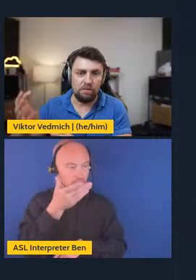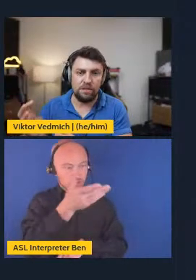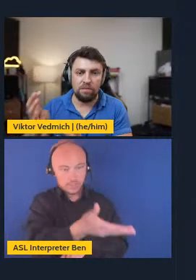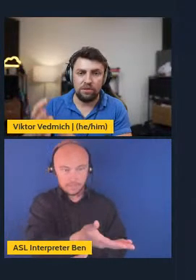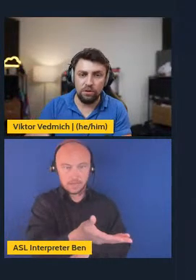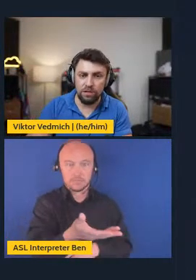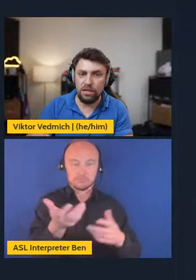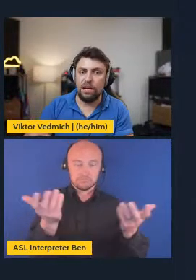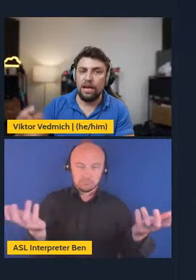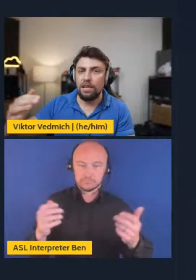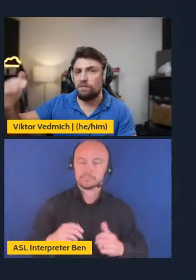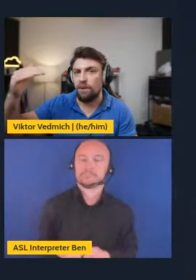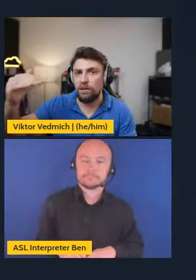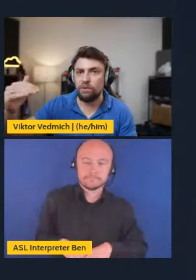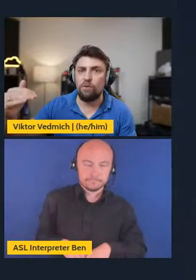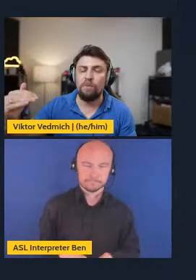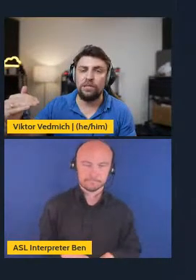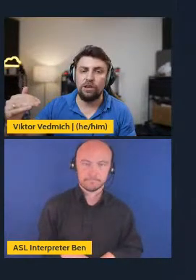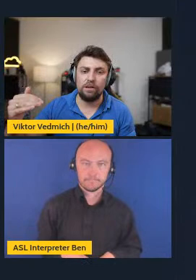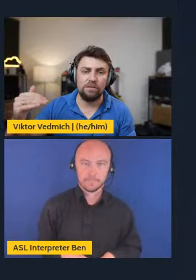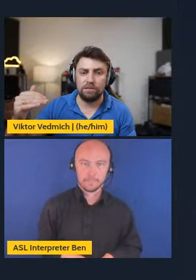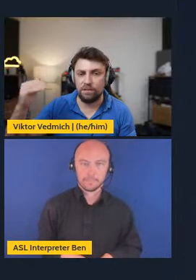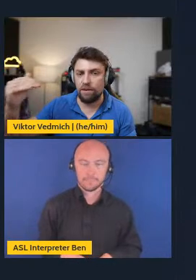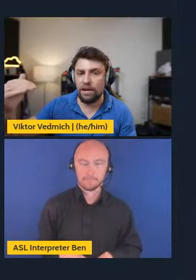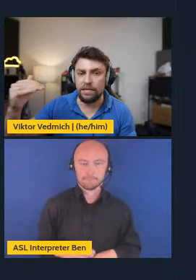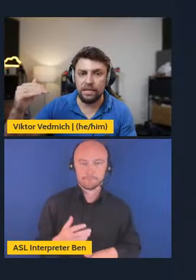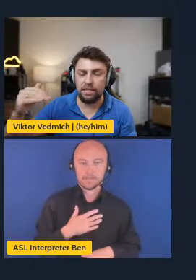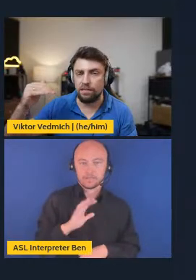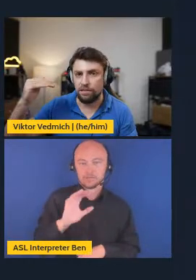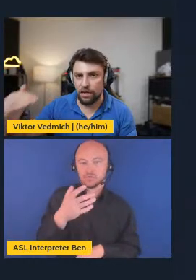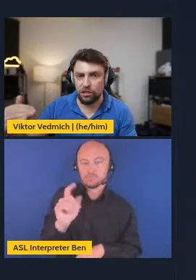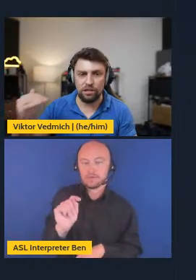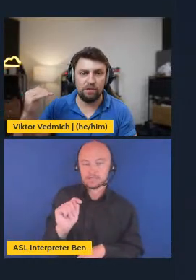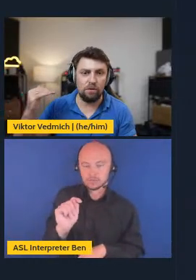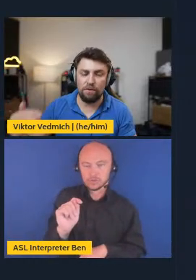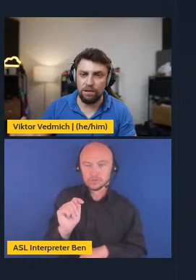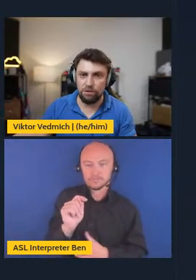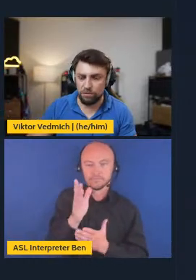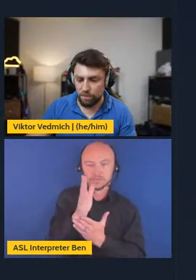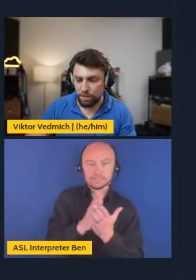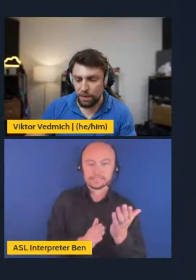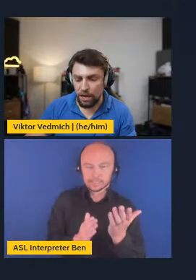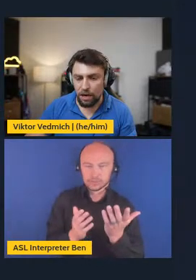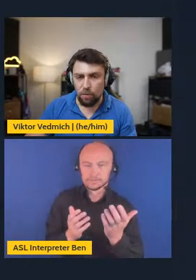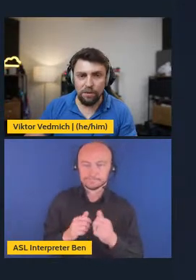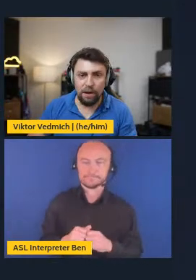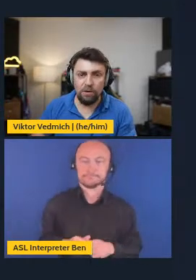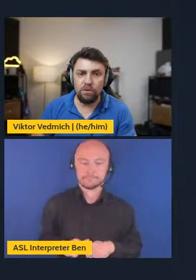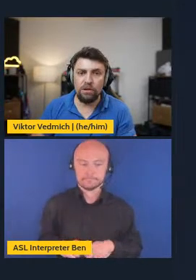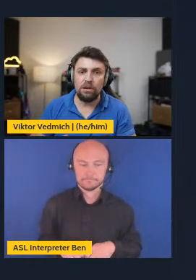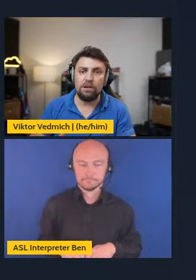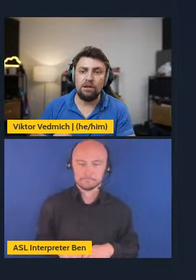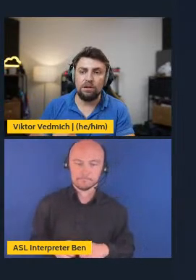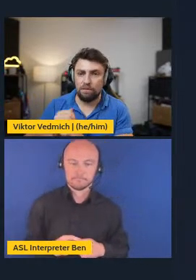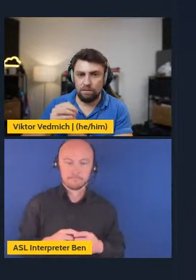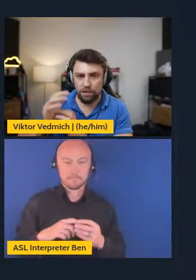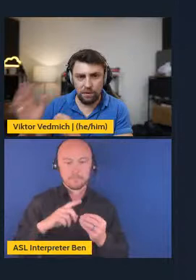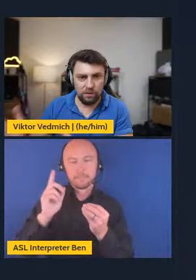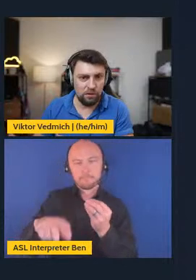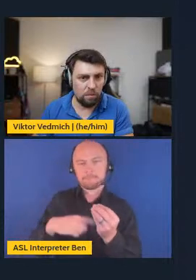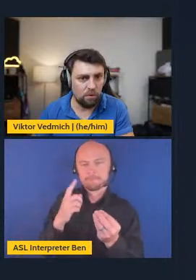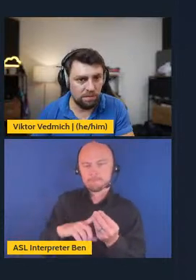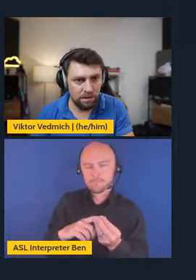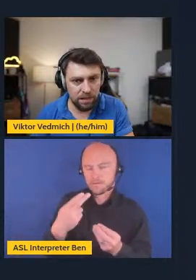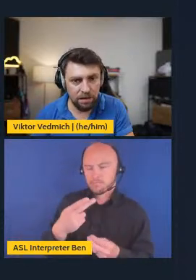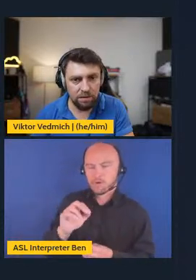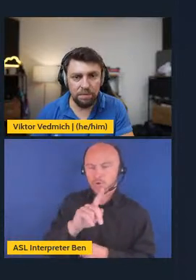like for example 30, and values for my charts defined in section of values. What about horizontal